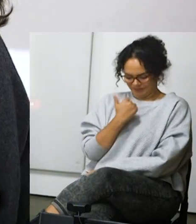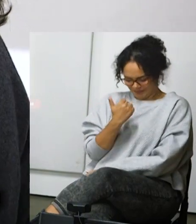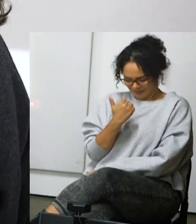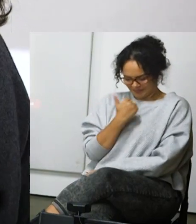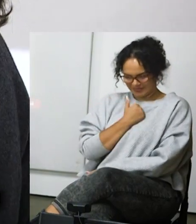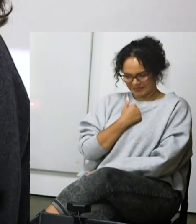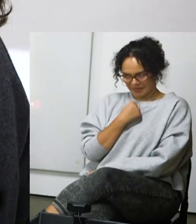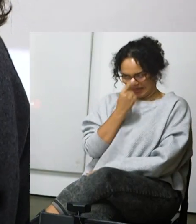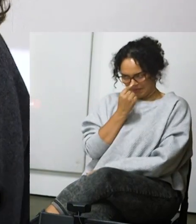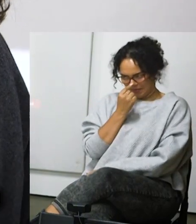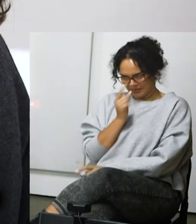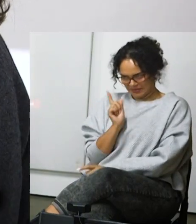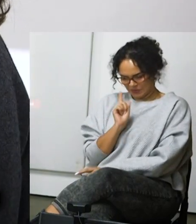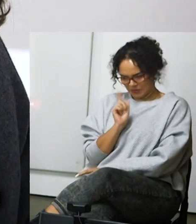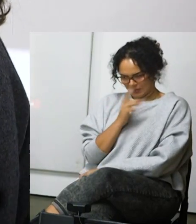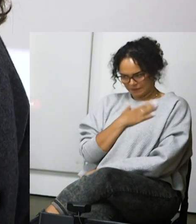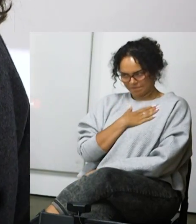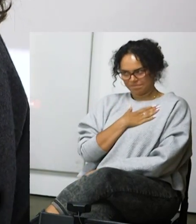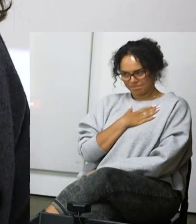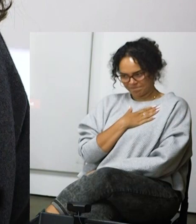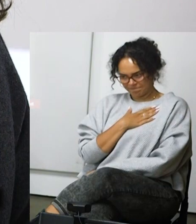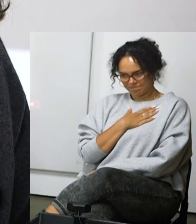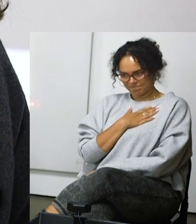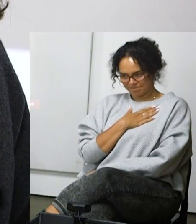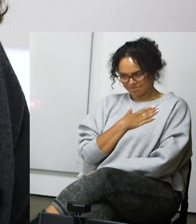I think when